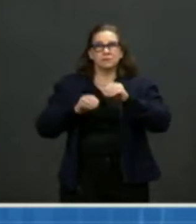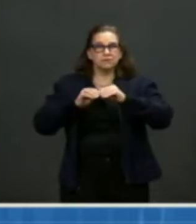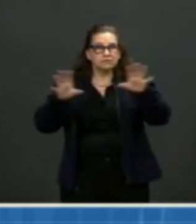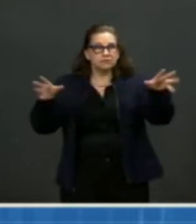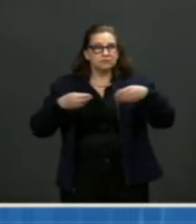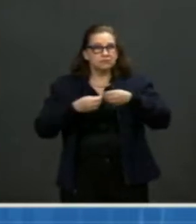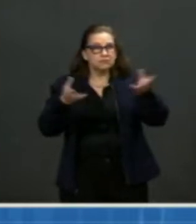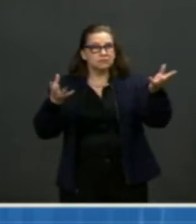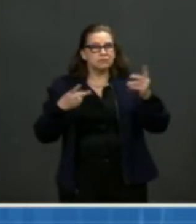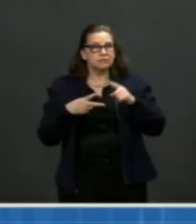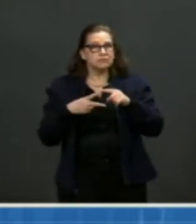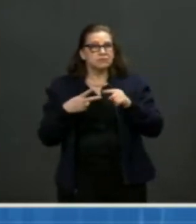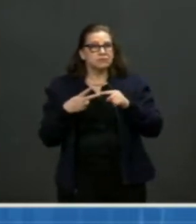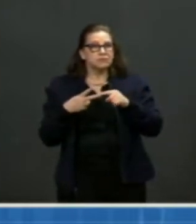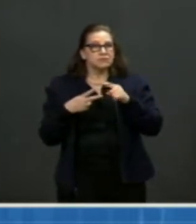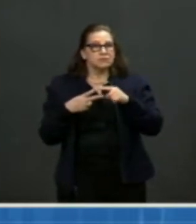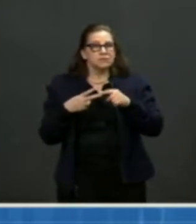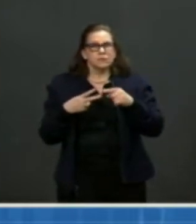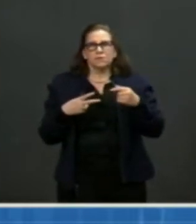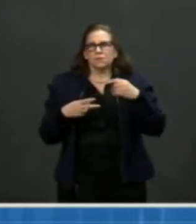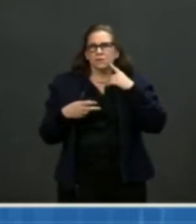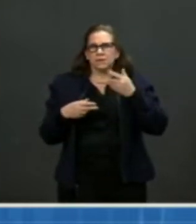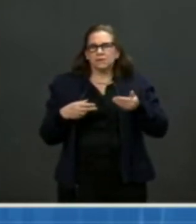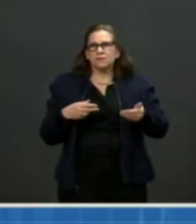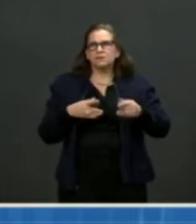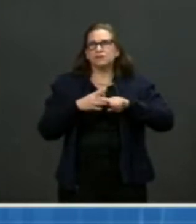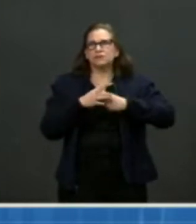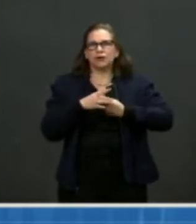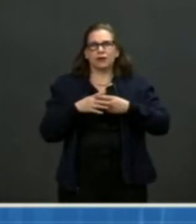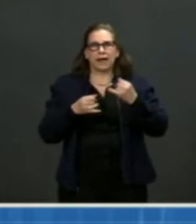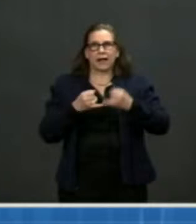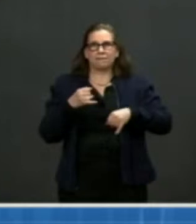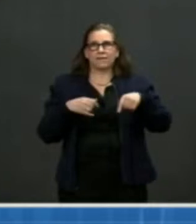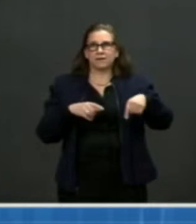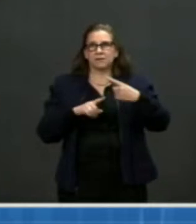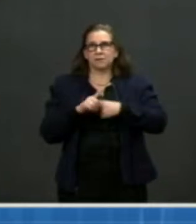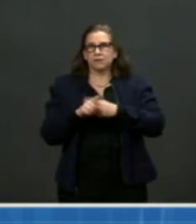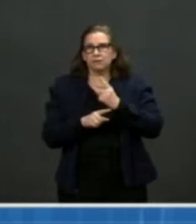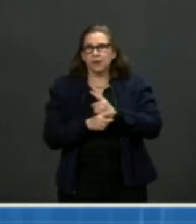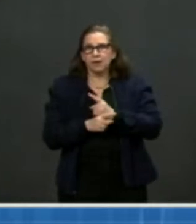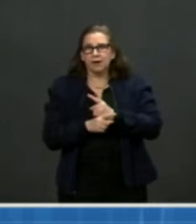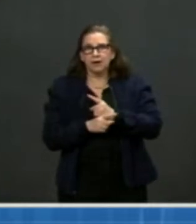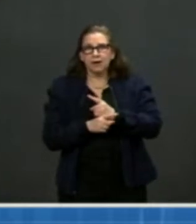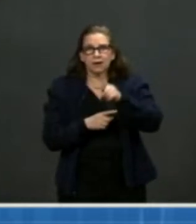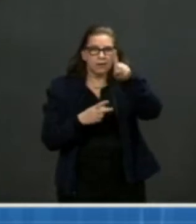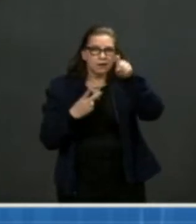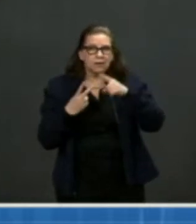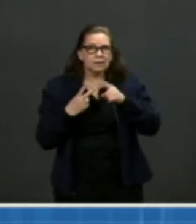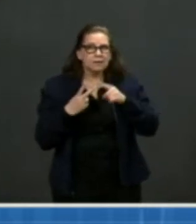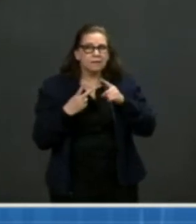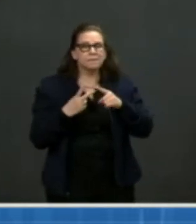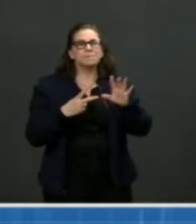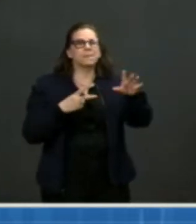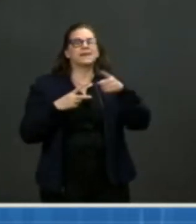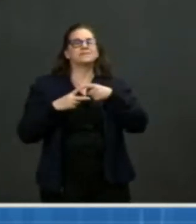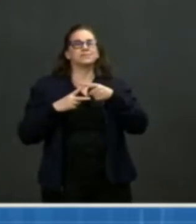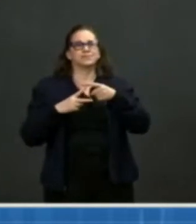Walensky, would you like to take the first question about the kind of flattening of case rates and things that we can be doing as a